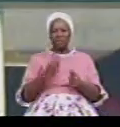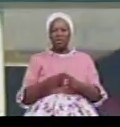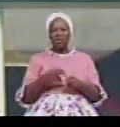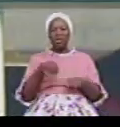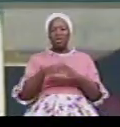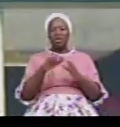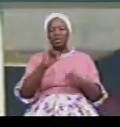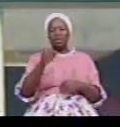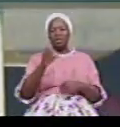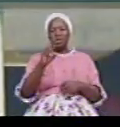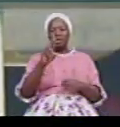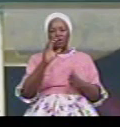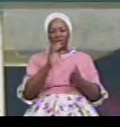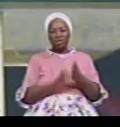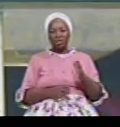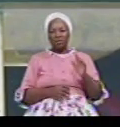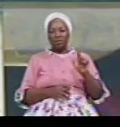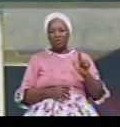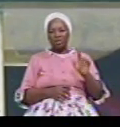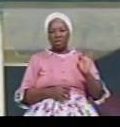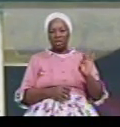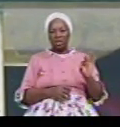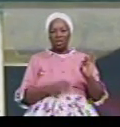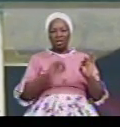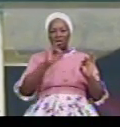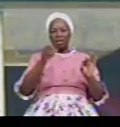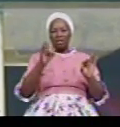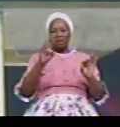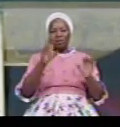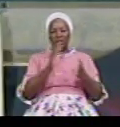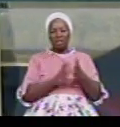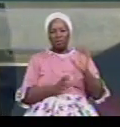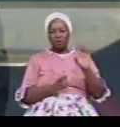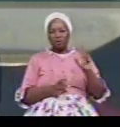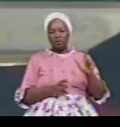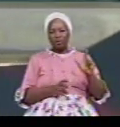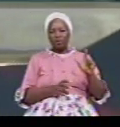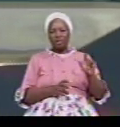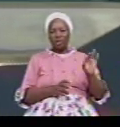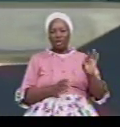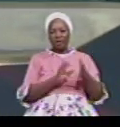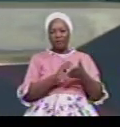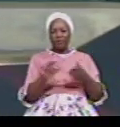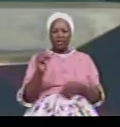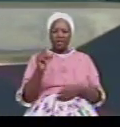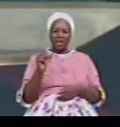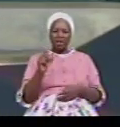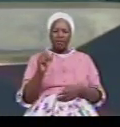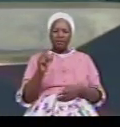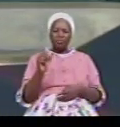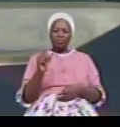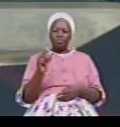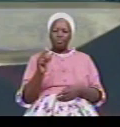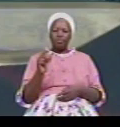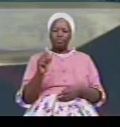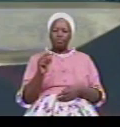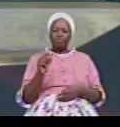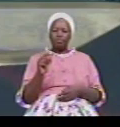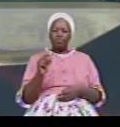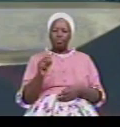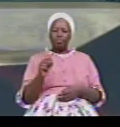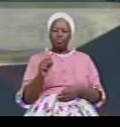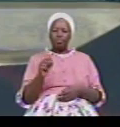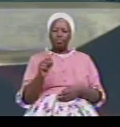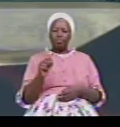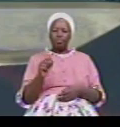Jeremiah chapter 29, I'm reading from verse 11. Jeremiah chapter 29, verse 11. For I know